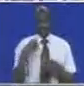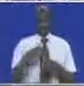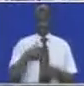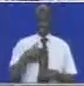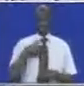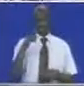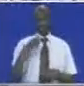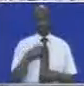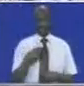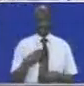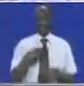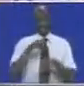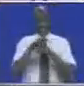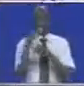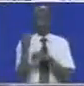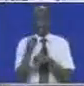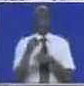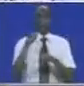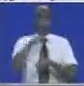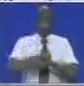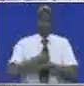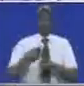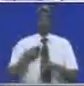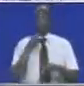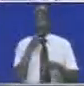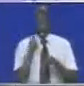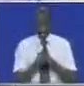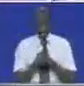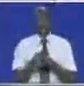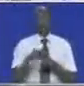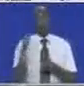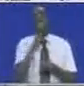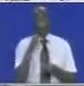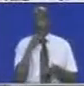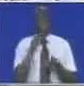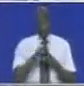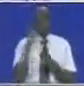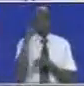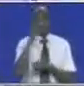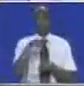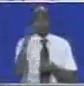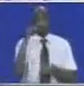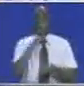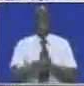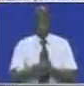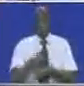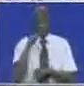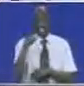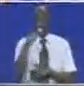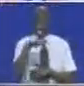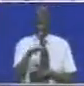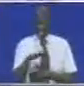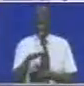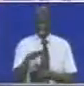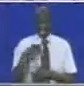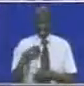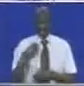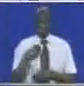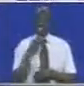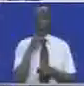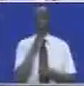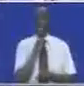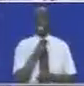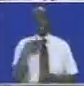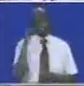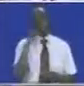for him to send kids to school. So my brother, my oldest brother, was the first one to go to school in that area. So I really wanted